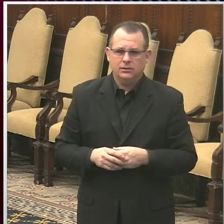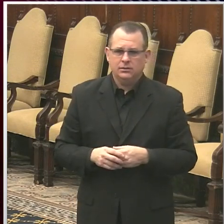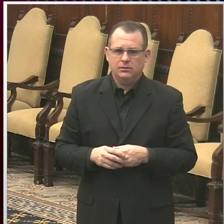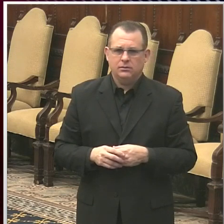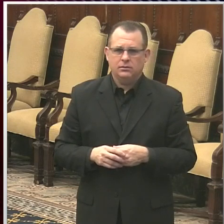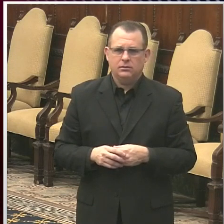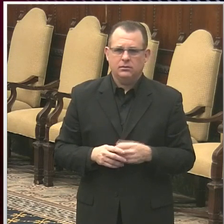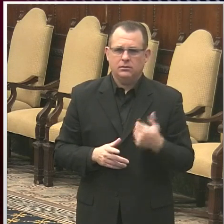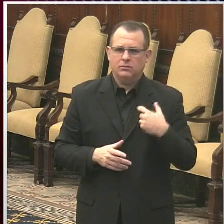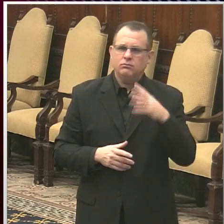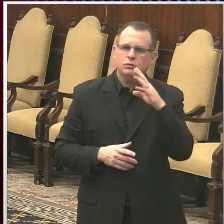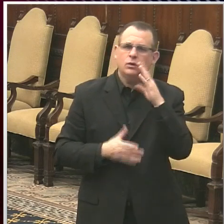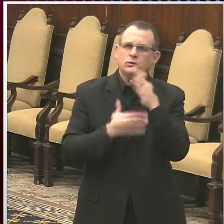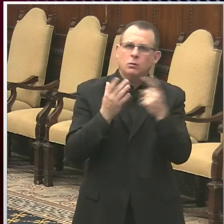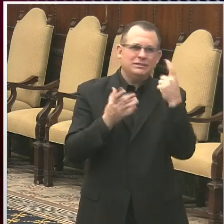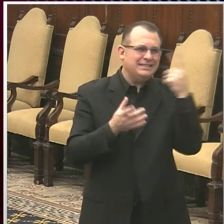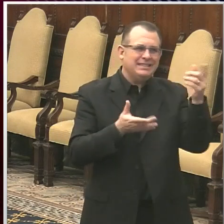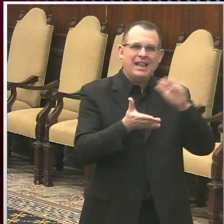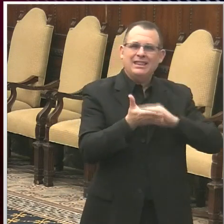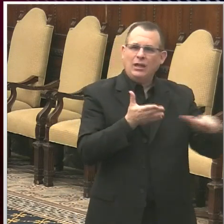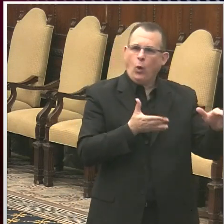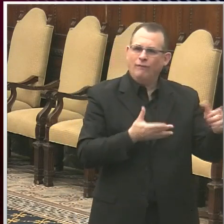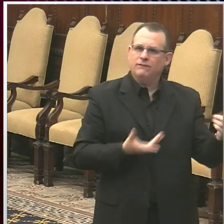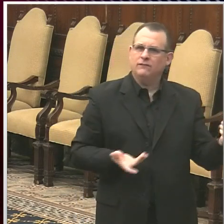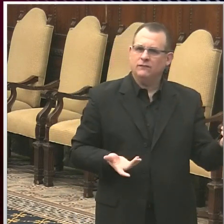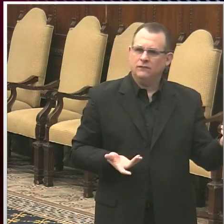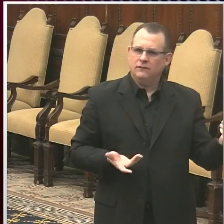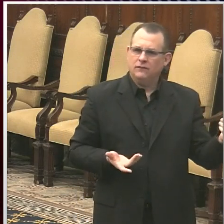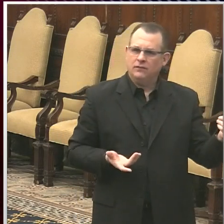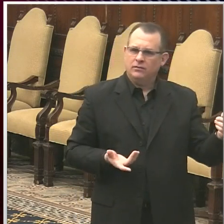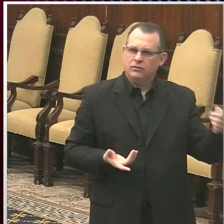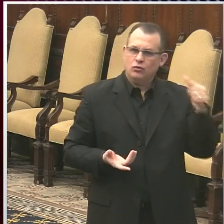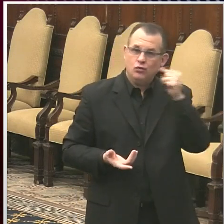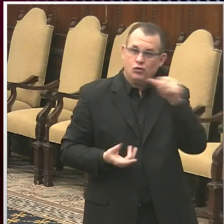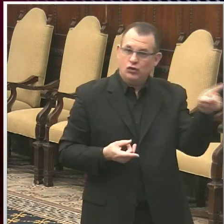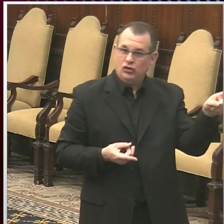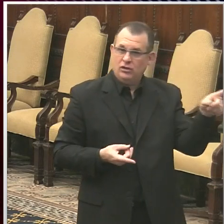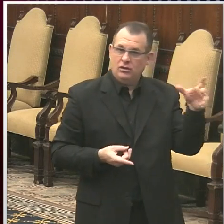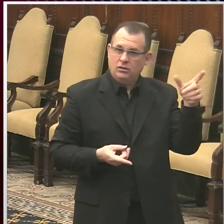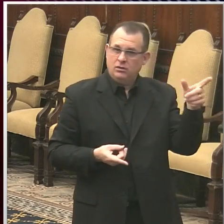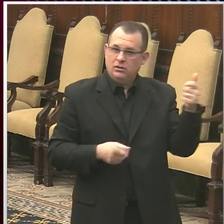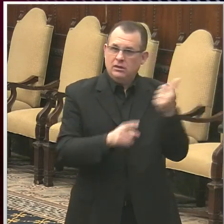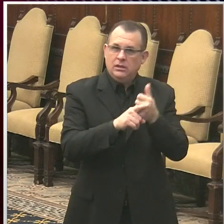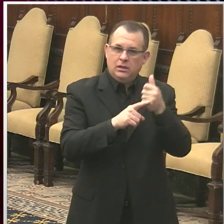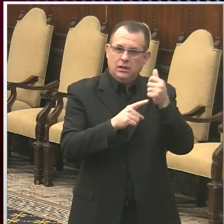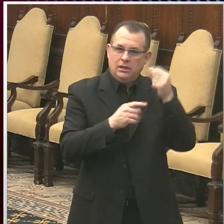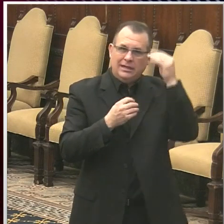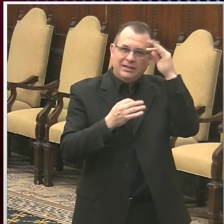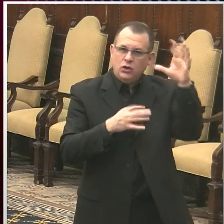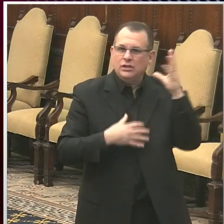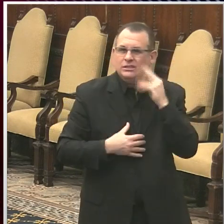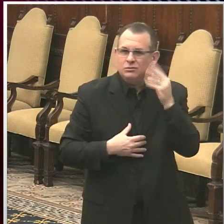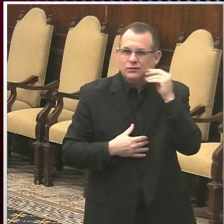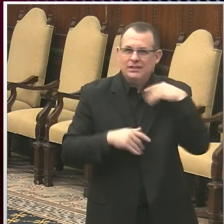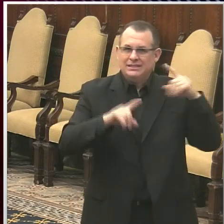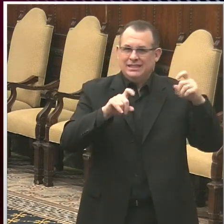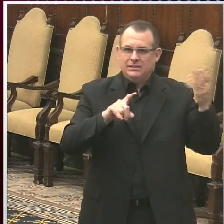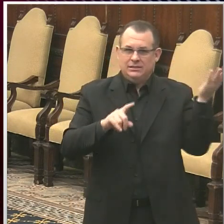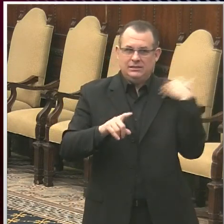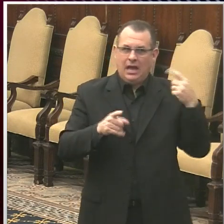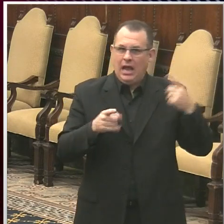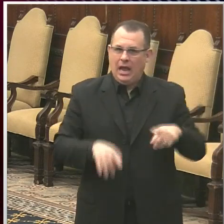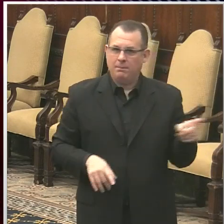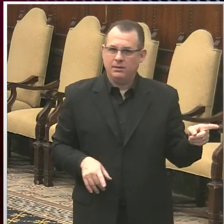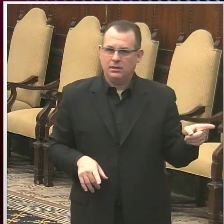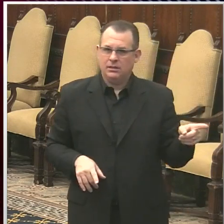who's just gotten out of jail, and she was kind of sharing her experience with me about when she was tested as opposed to when